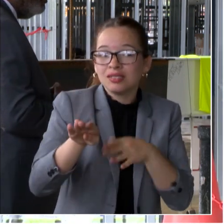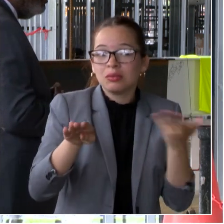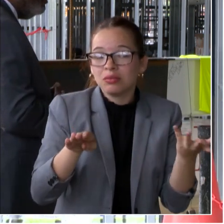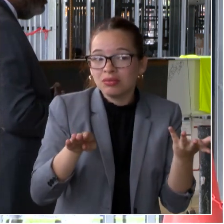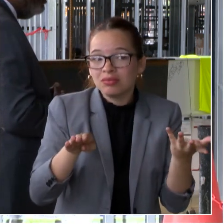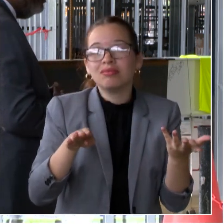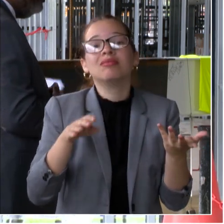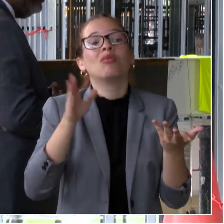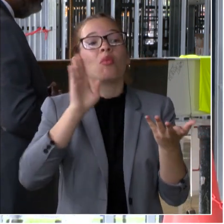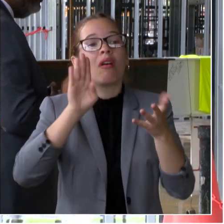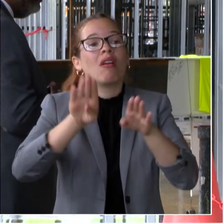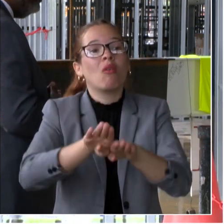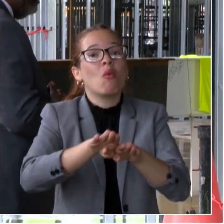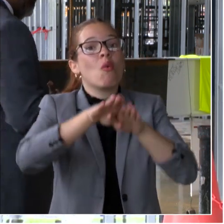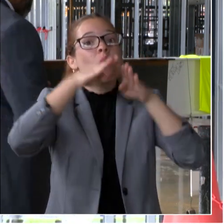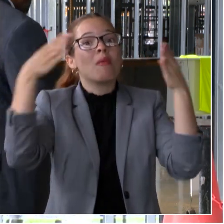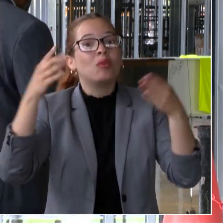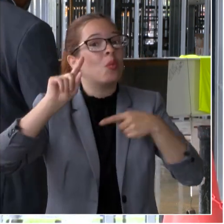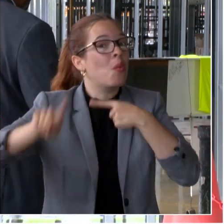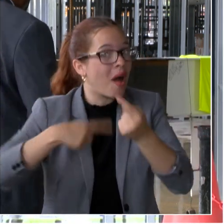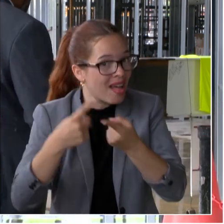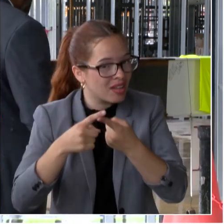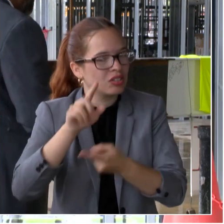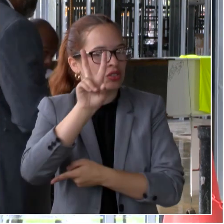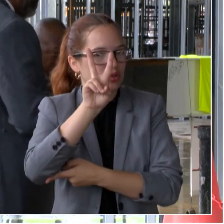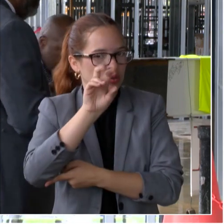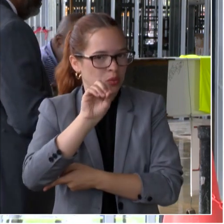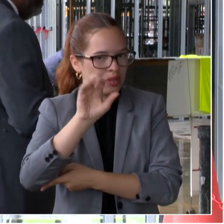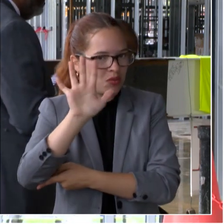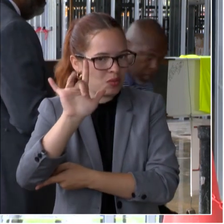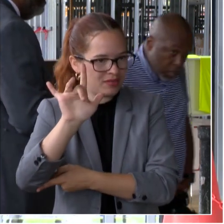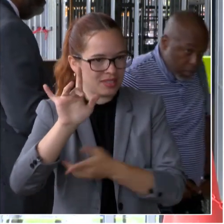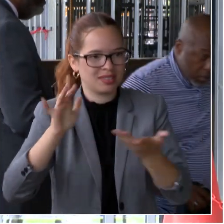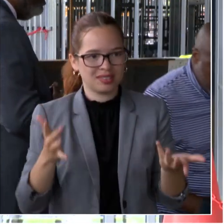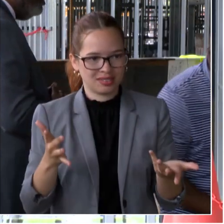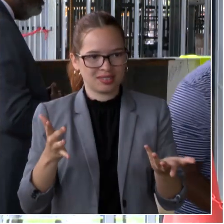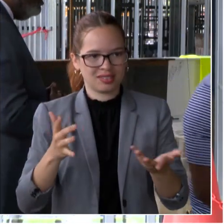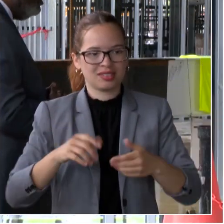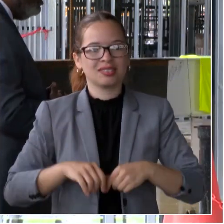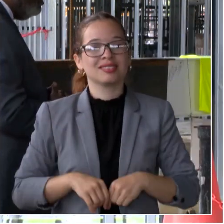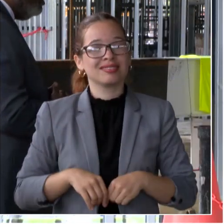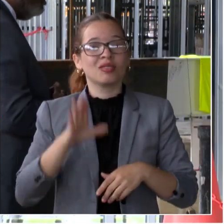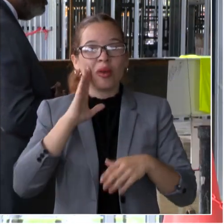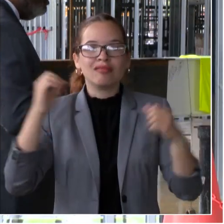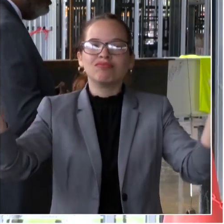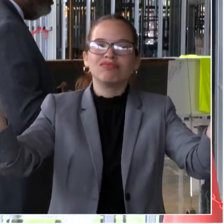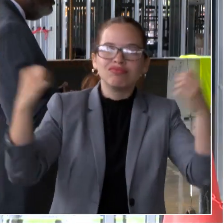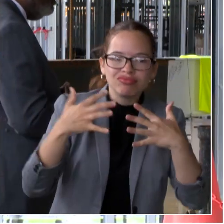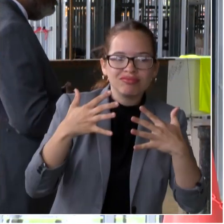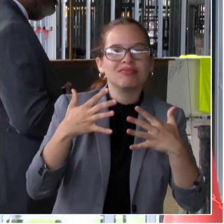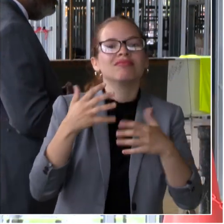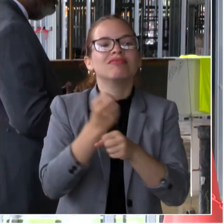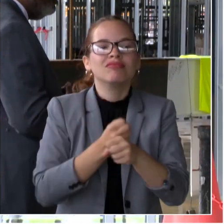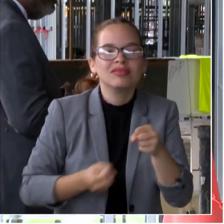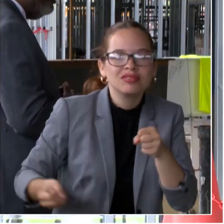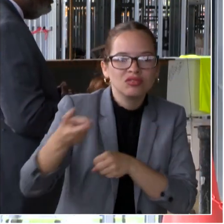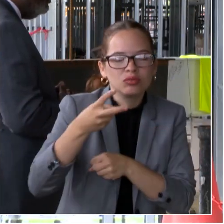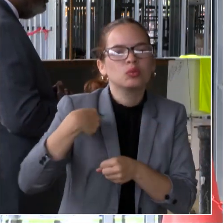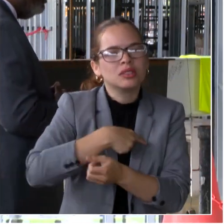the topping out. This is the next major milestone that will be the grand opening in